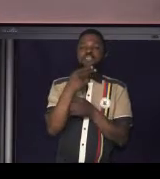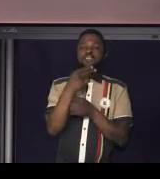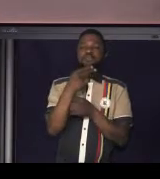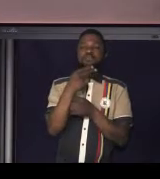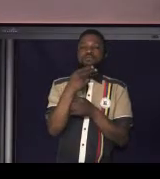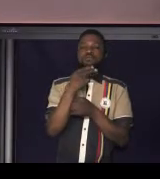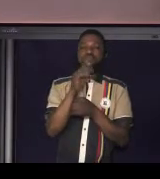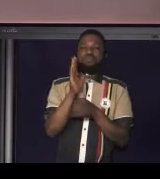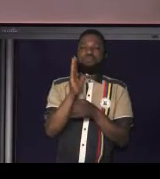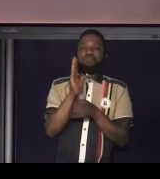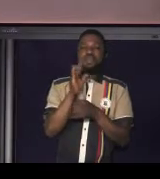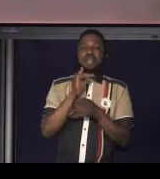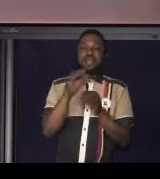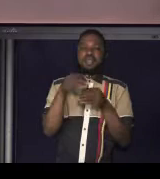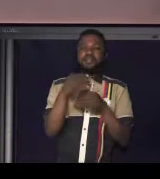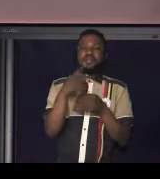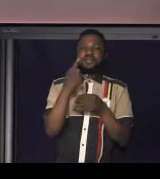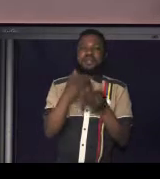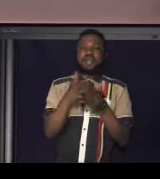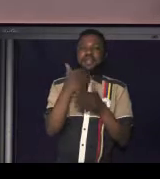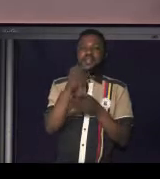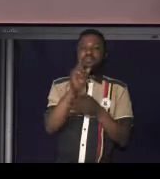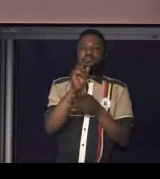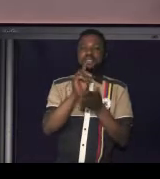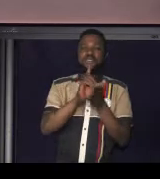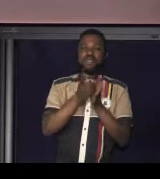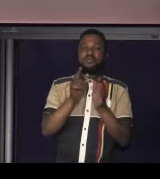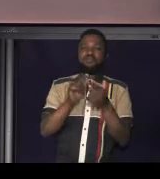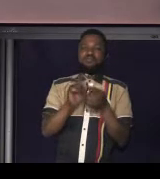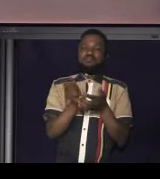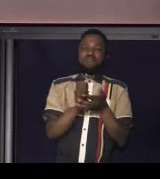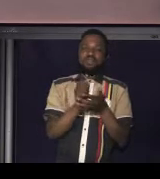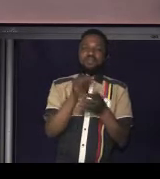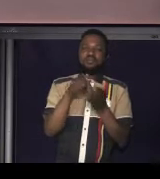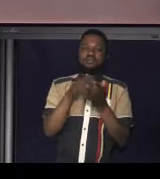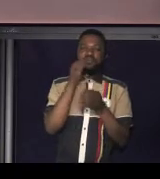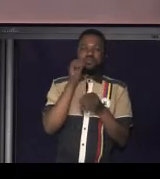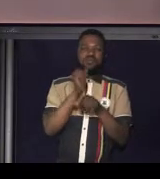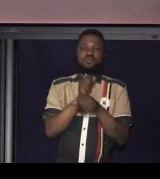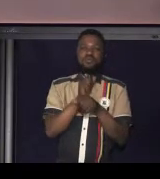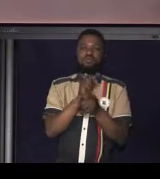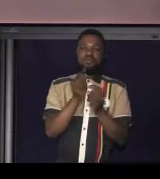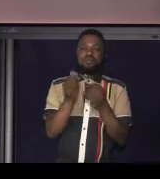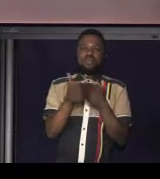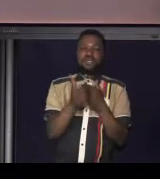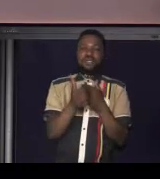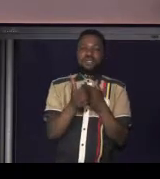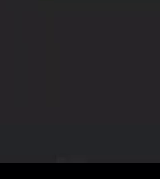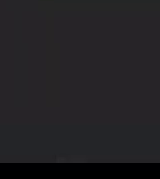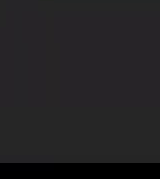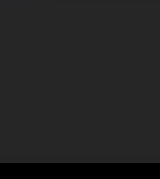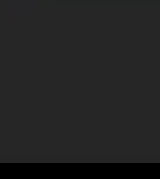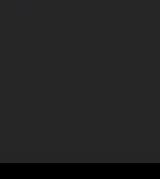G, and silent H. I give you the next 20 seconds to capture this homework, and I'll be back to sign